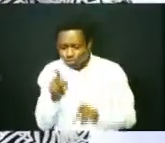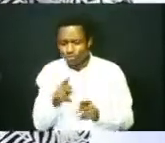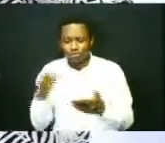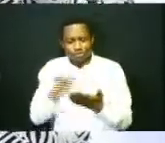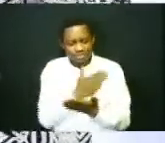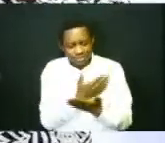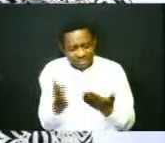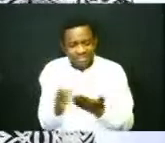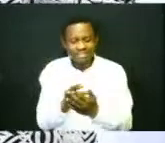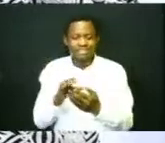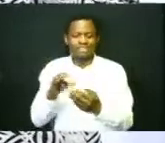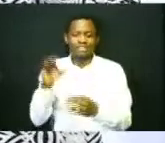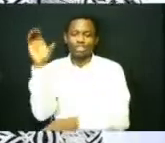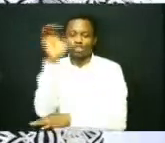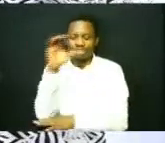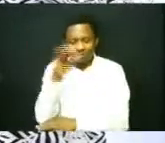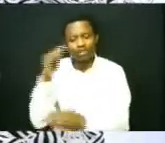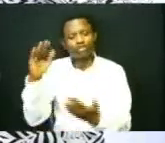night.